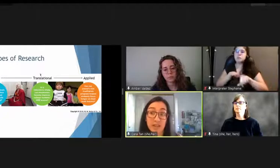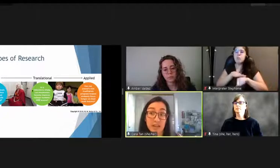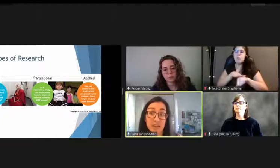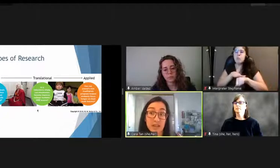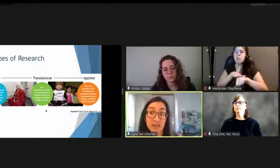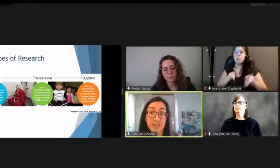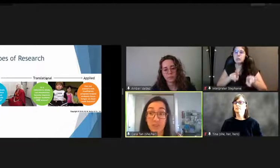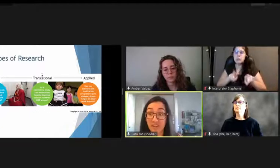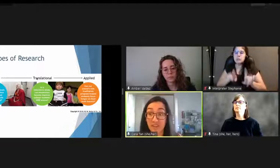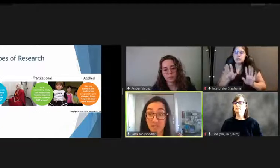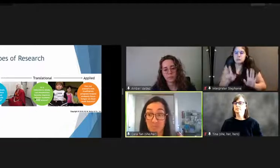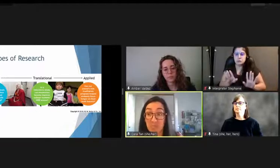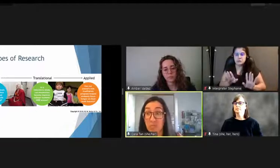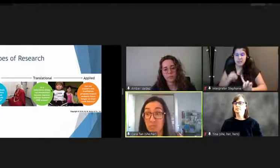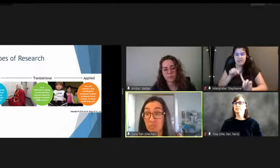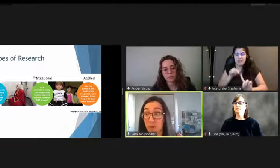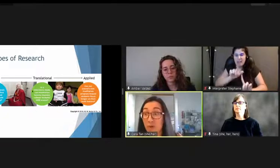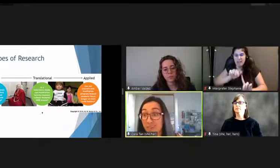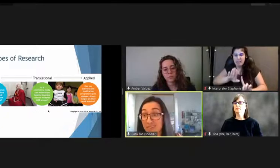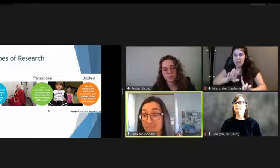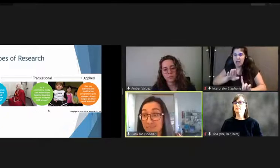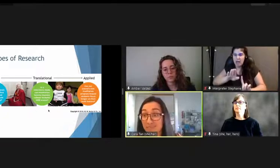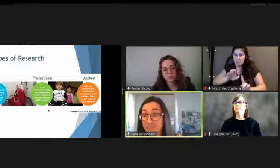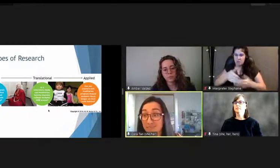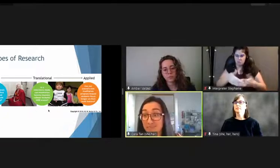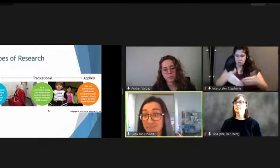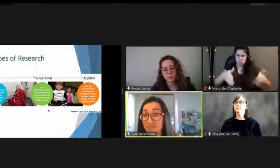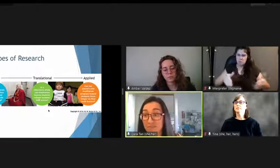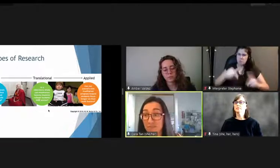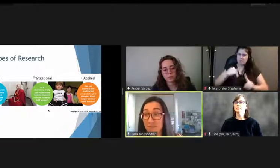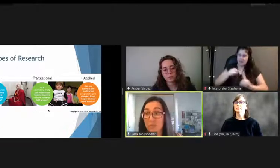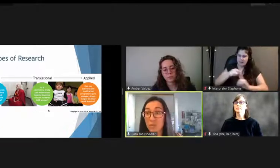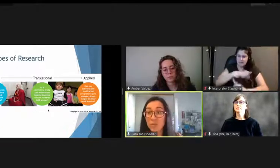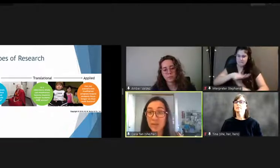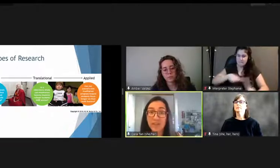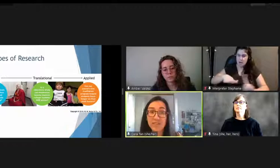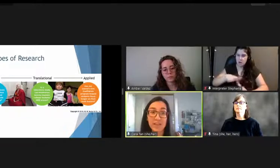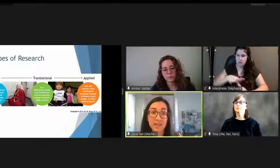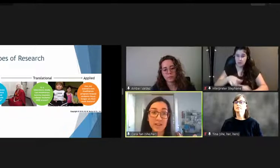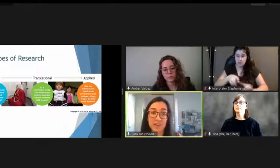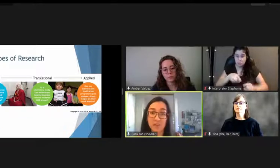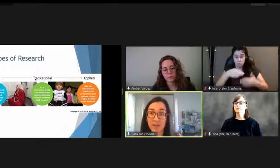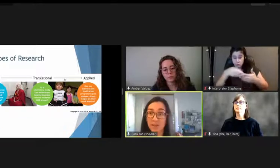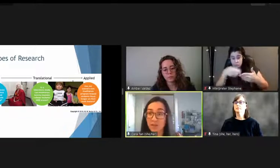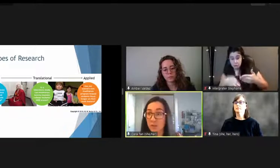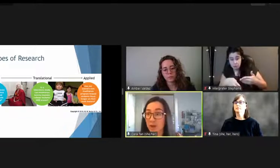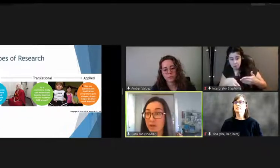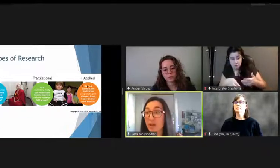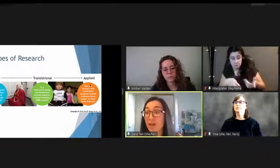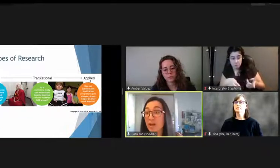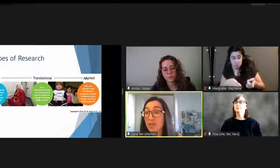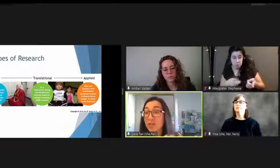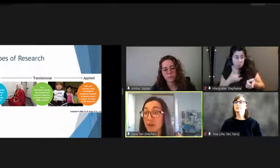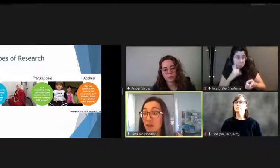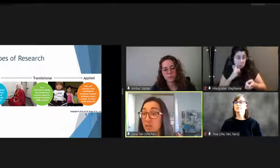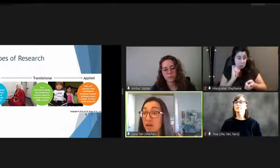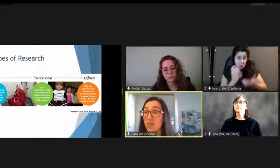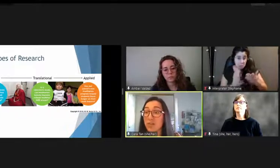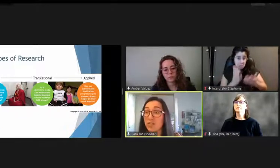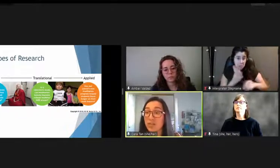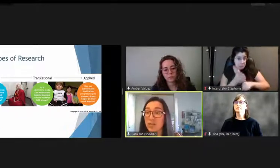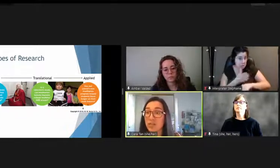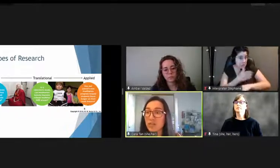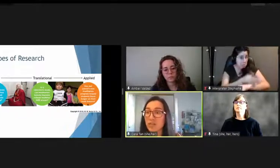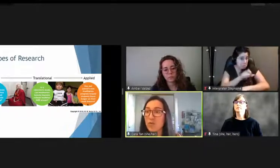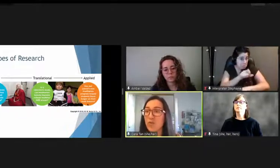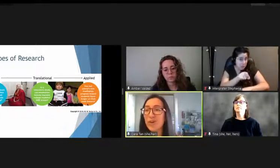we getting something that's promising, right? So we're translating it from basic to applied. The very applied